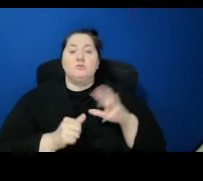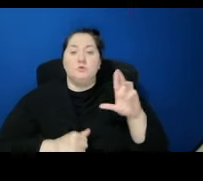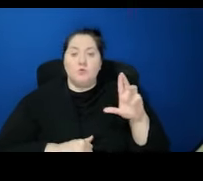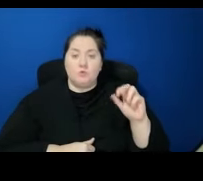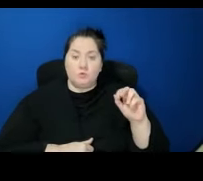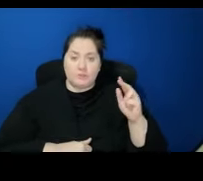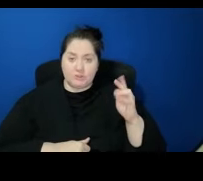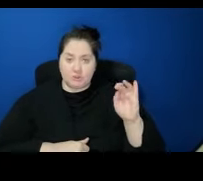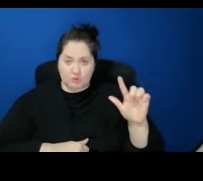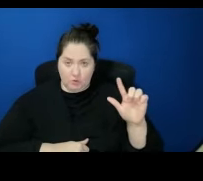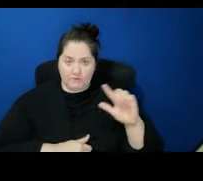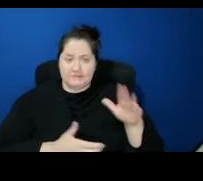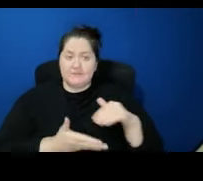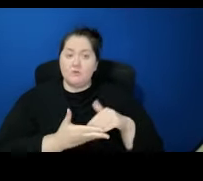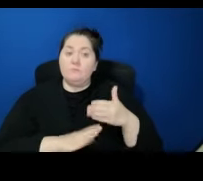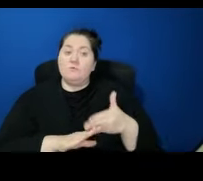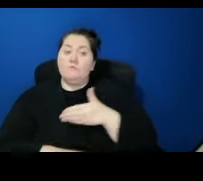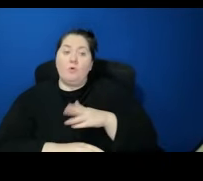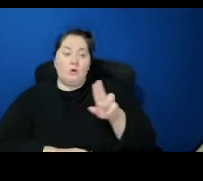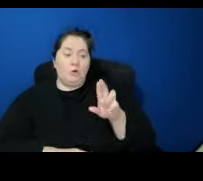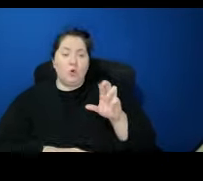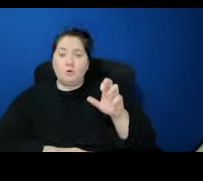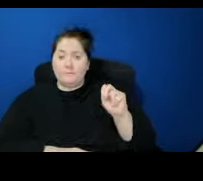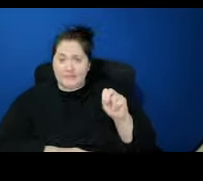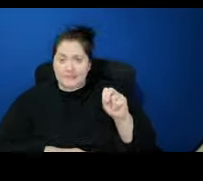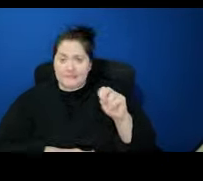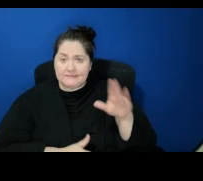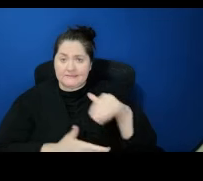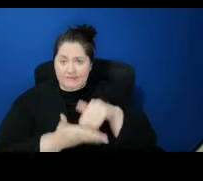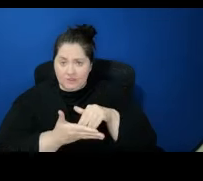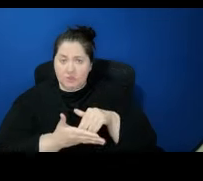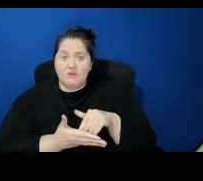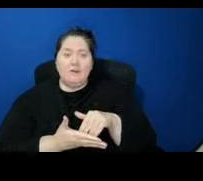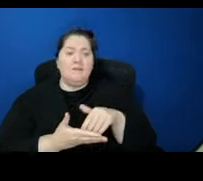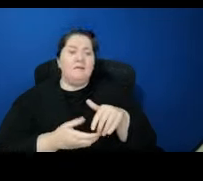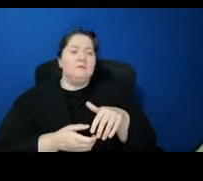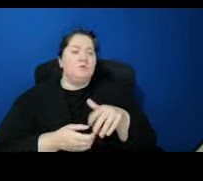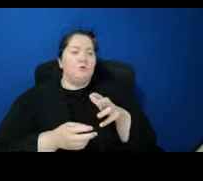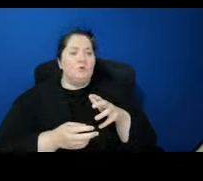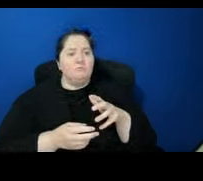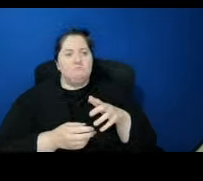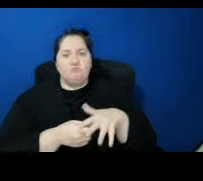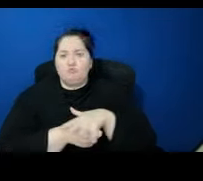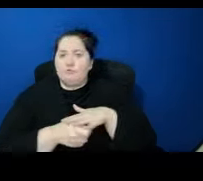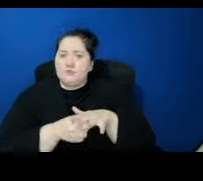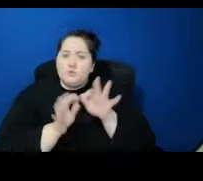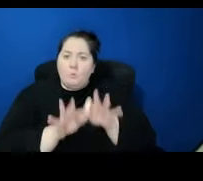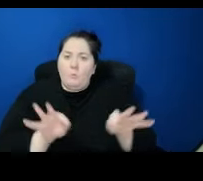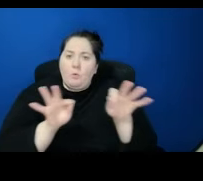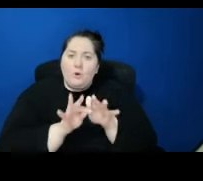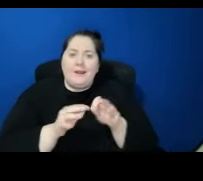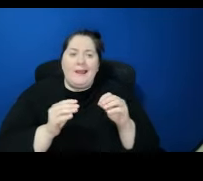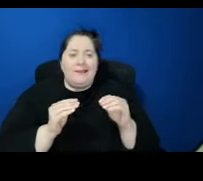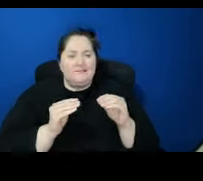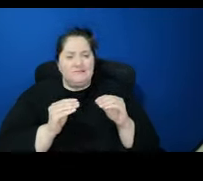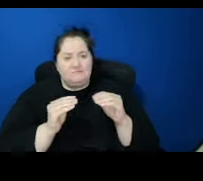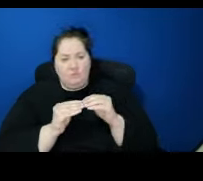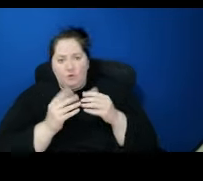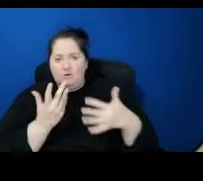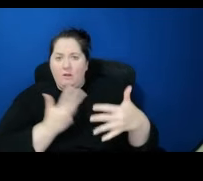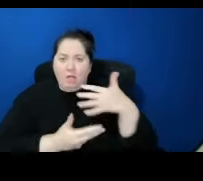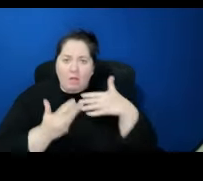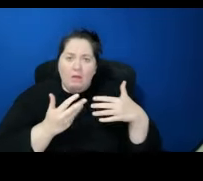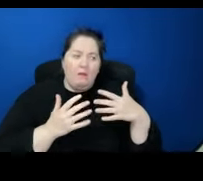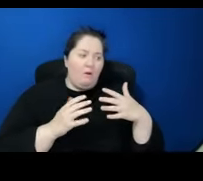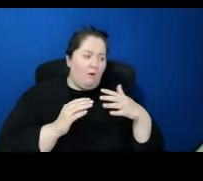centers. These are previously known as urban centers. These are places of regional importance, and they have the densest mix of housing,